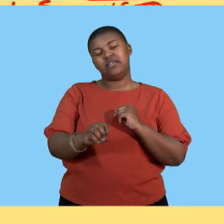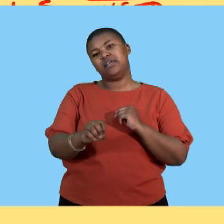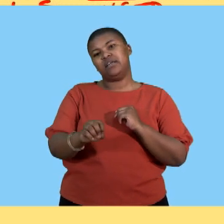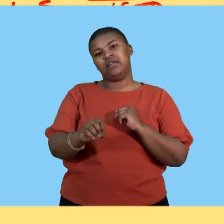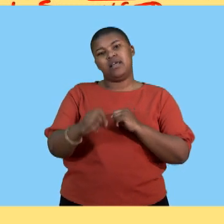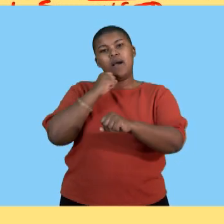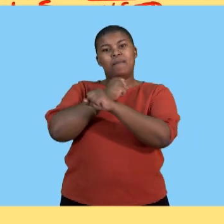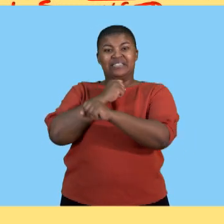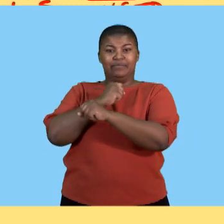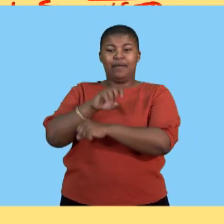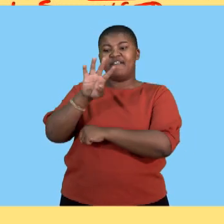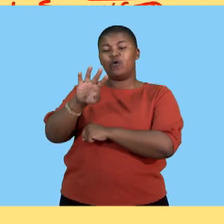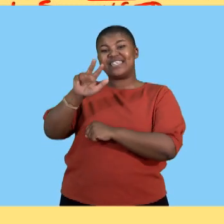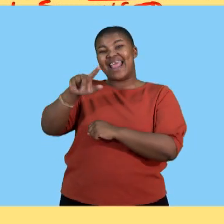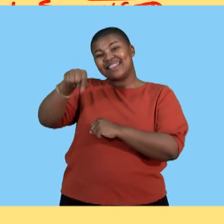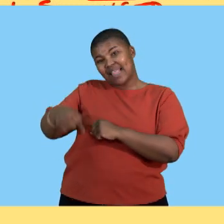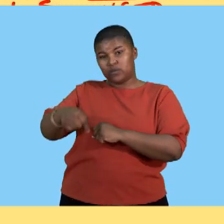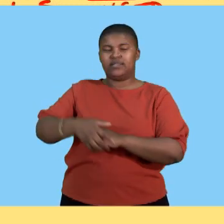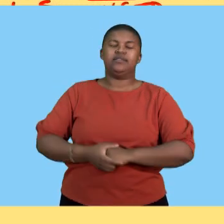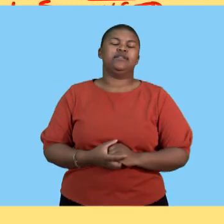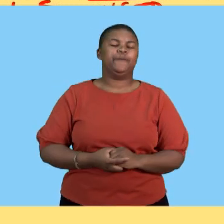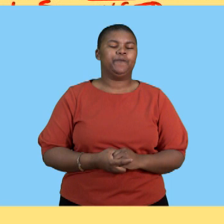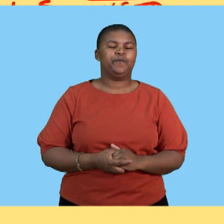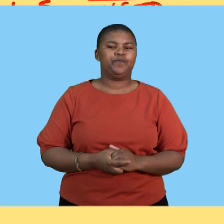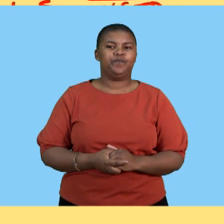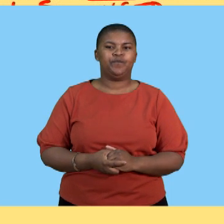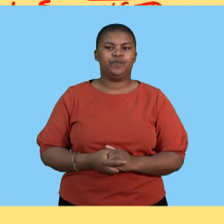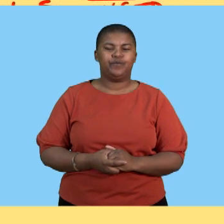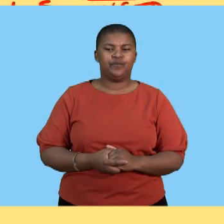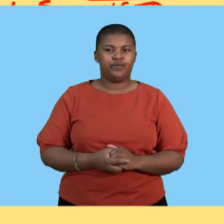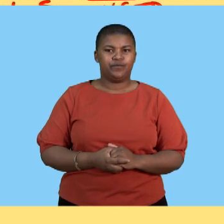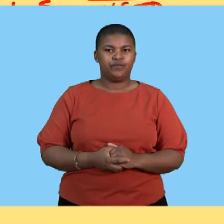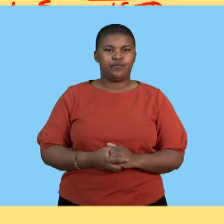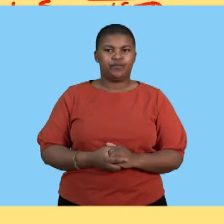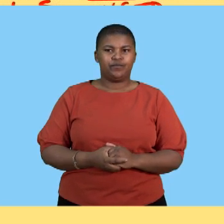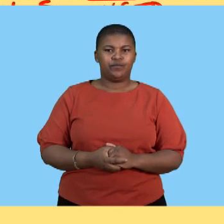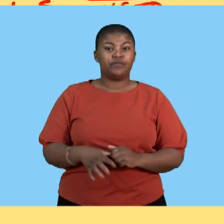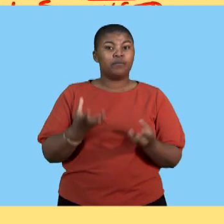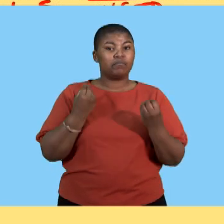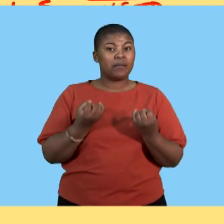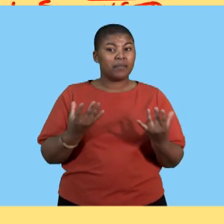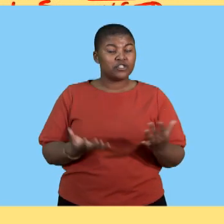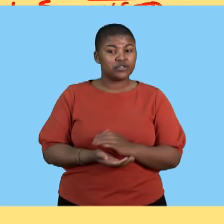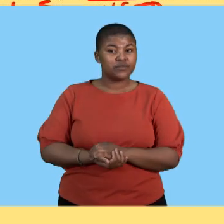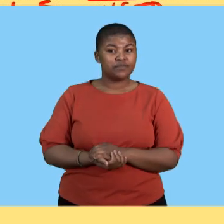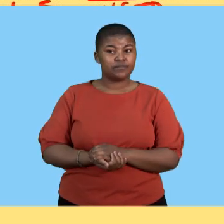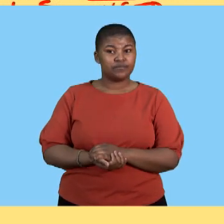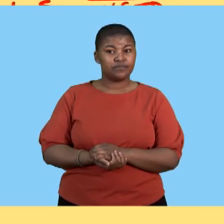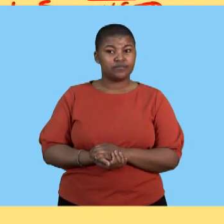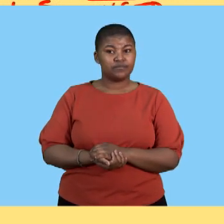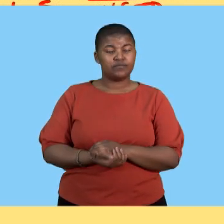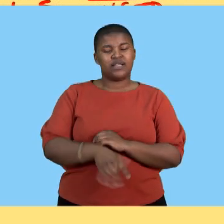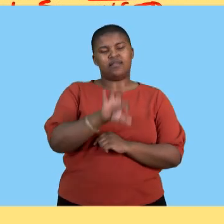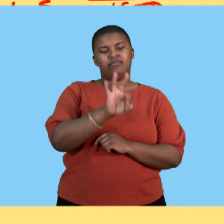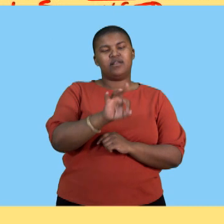150, then you multiply that by your 48,000. That is the selling price. and you should get an amount